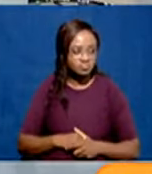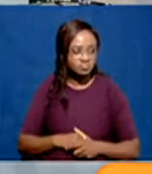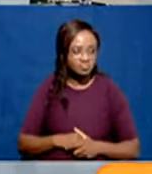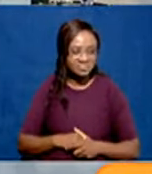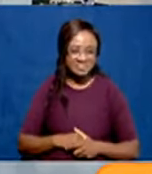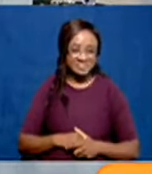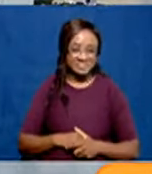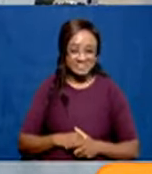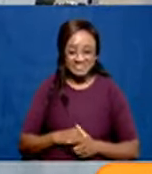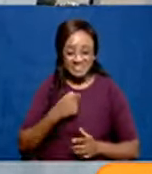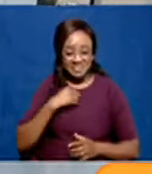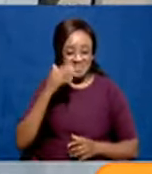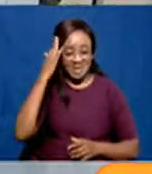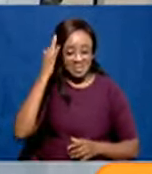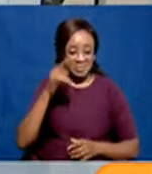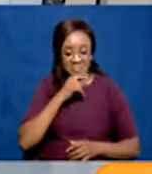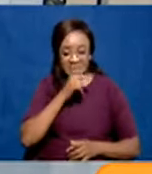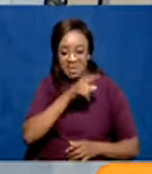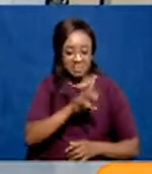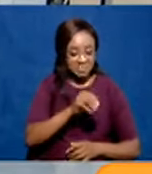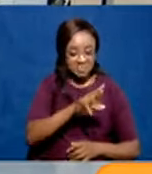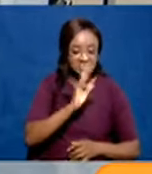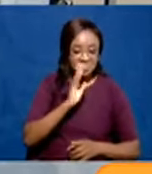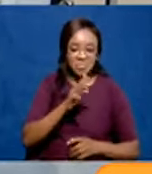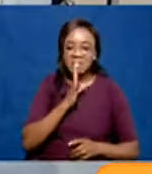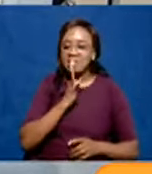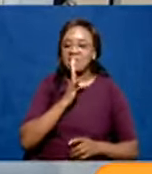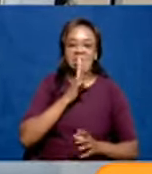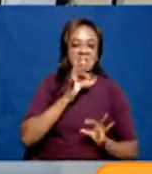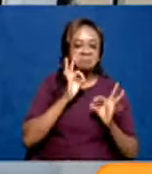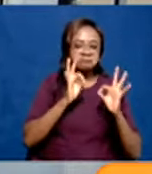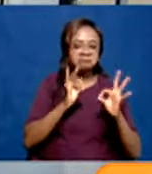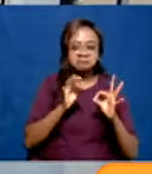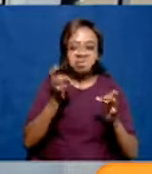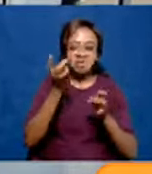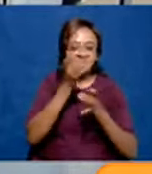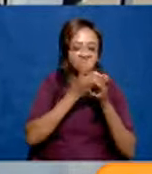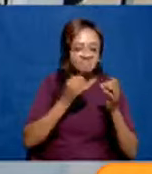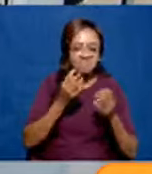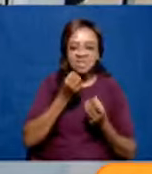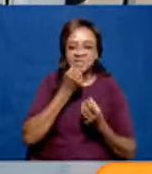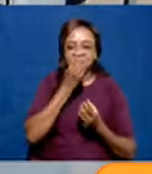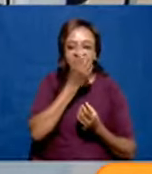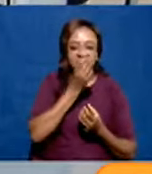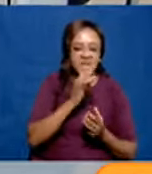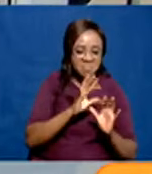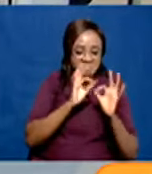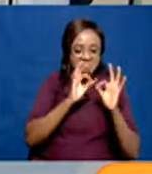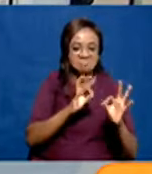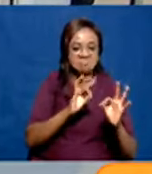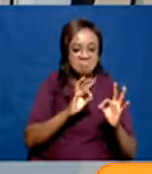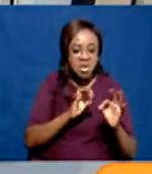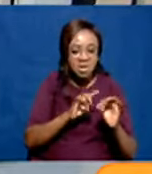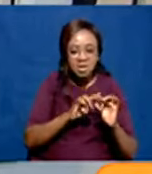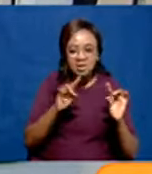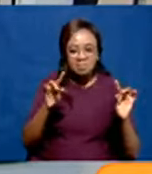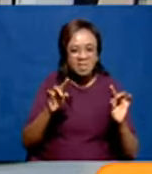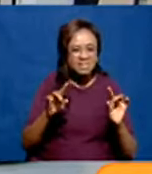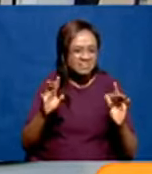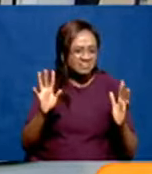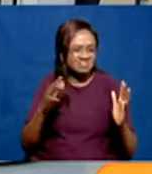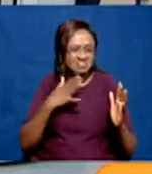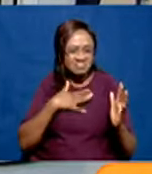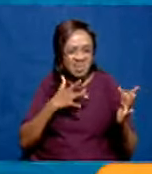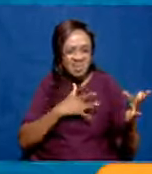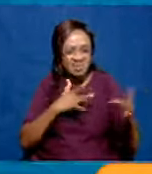flowery contribution on this Social Health Insurance Act or fund. And the biggest concern we